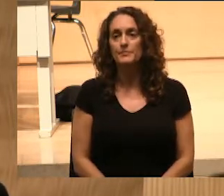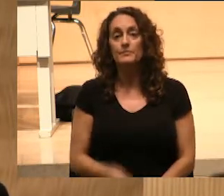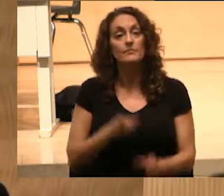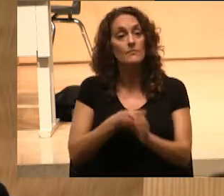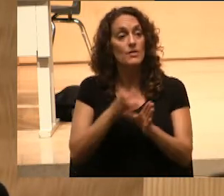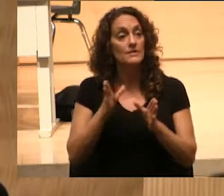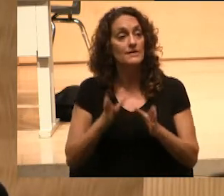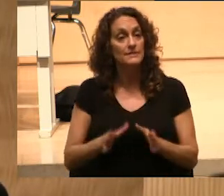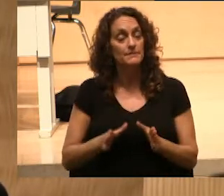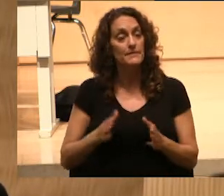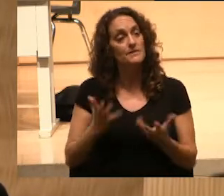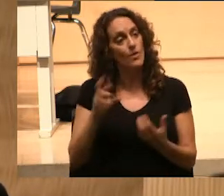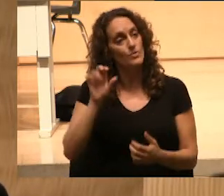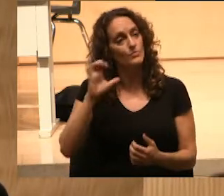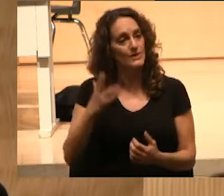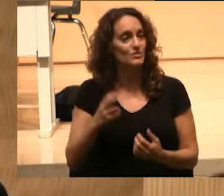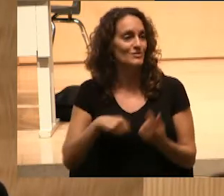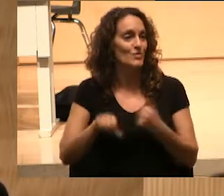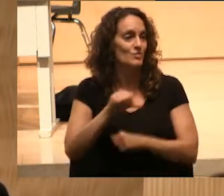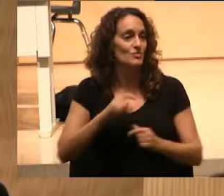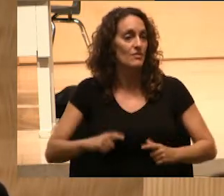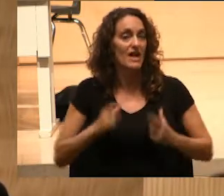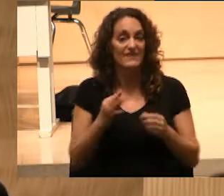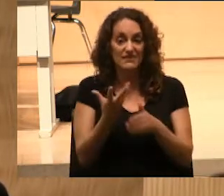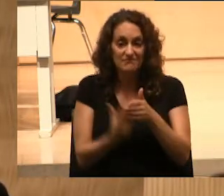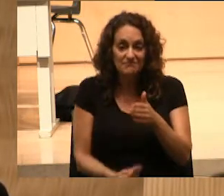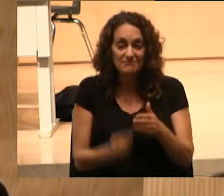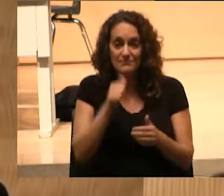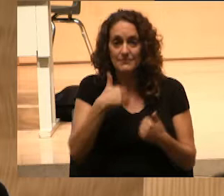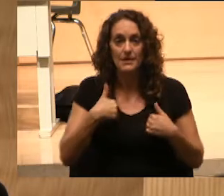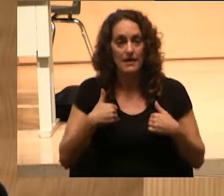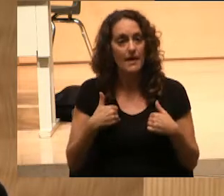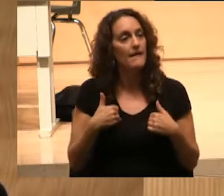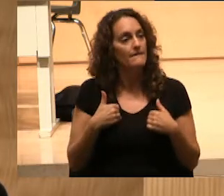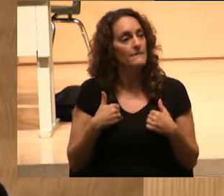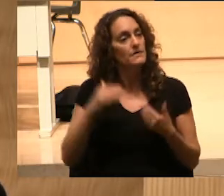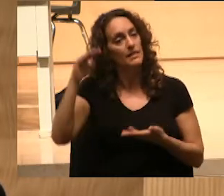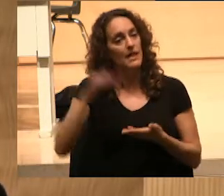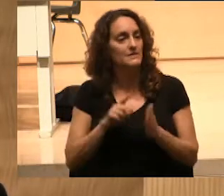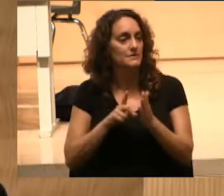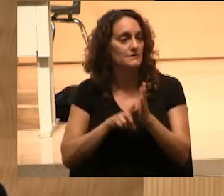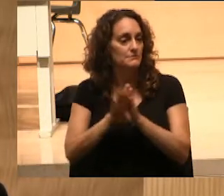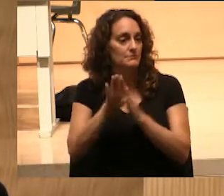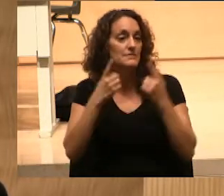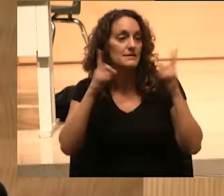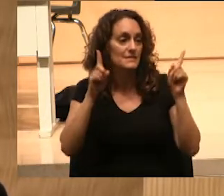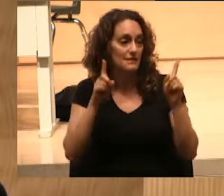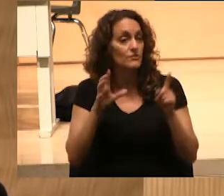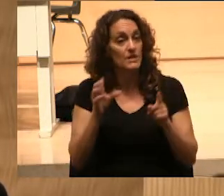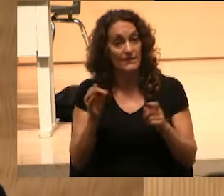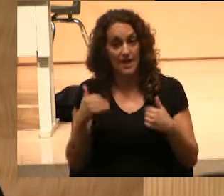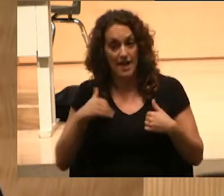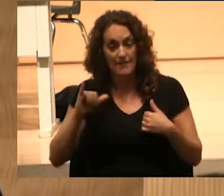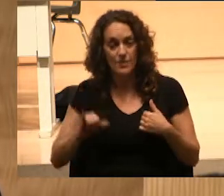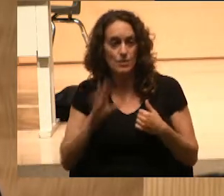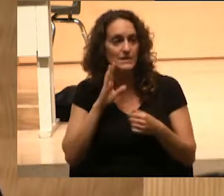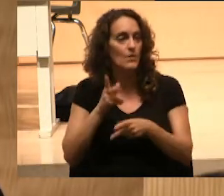Participants who had a rich social life and privacy in a home they were proud of were more successful, retained employment longer. I already said